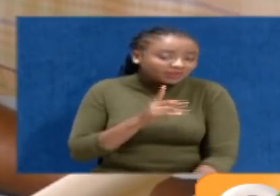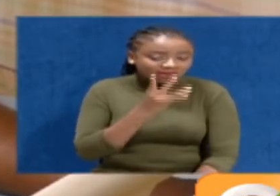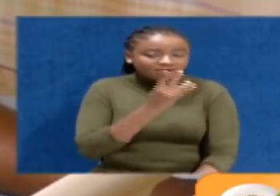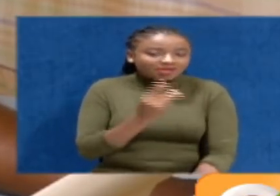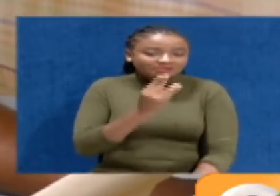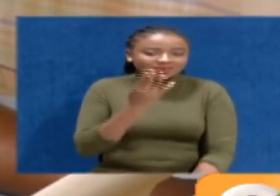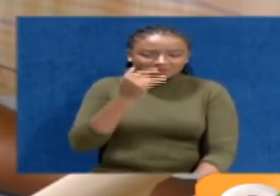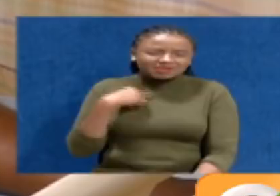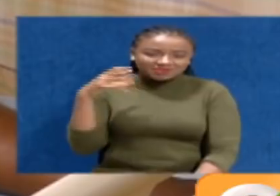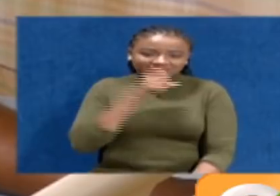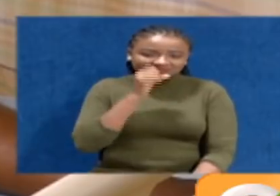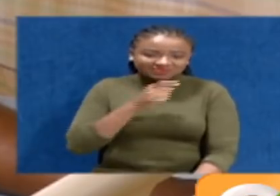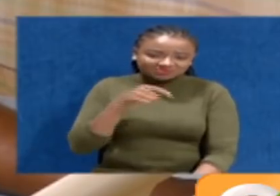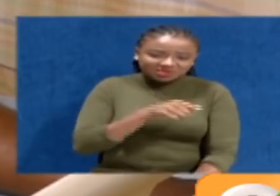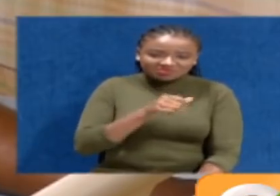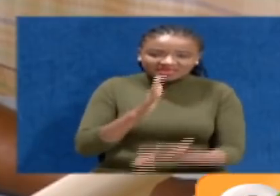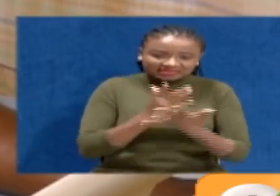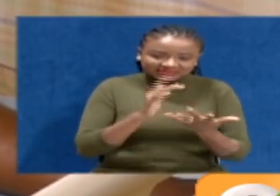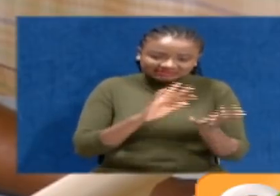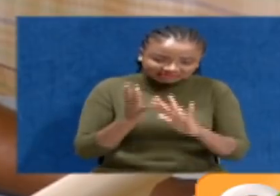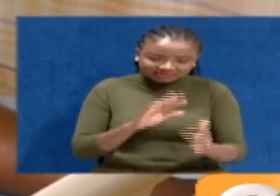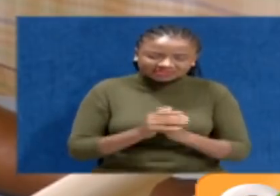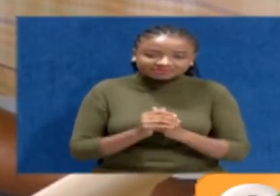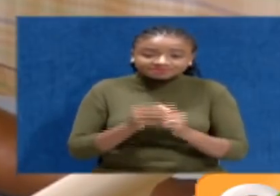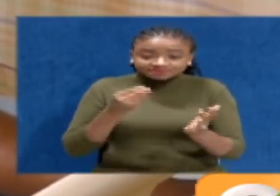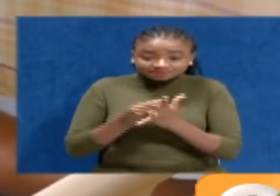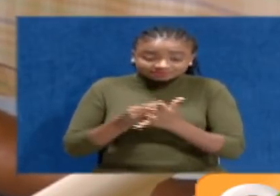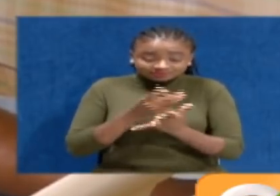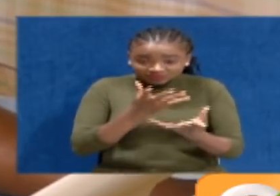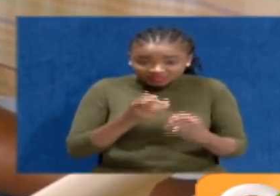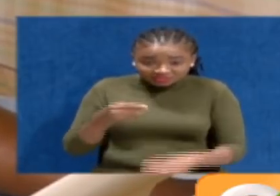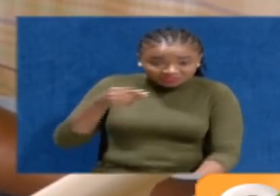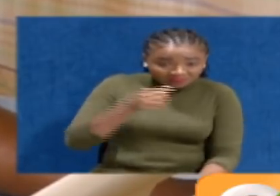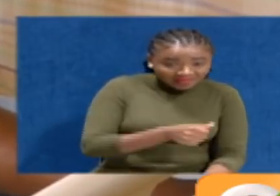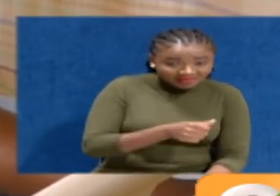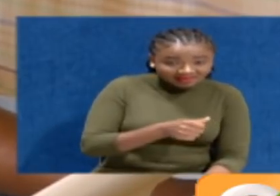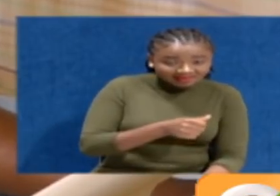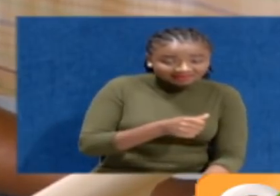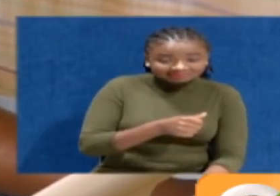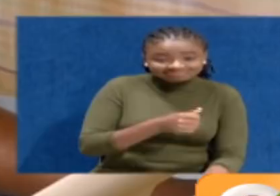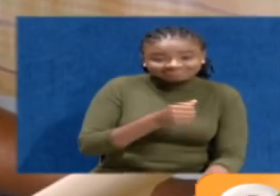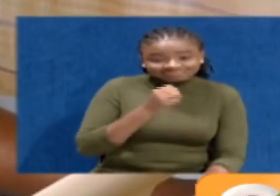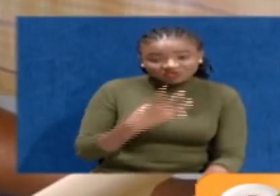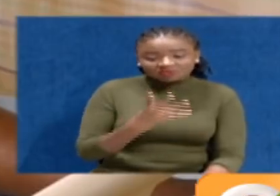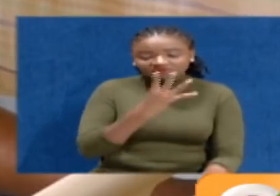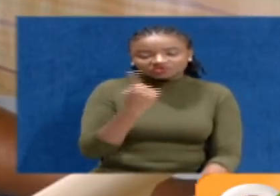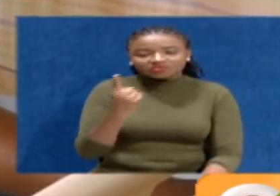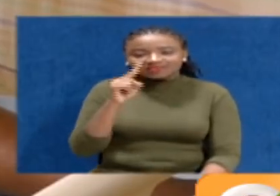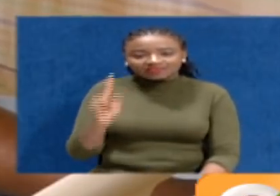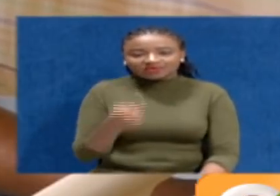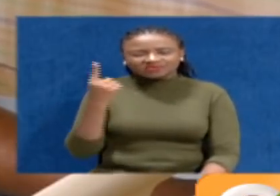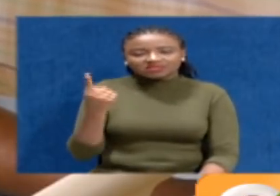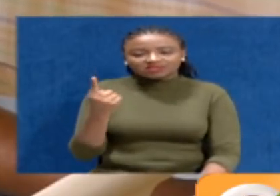did not pay for some time. And the money that was required for the first session was